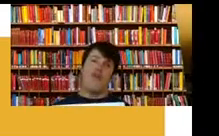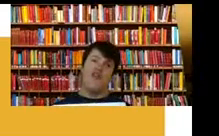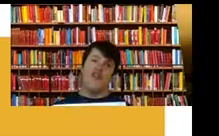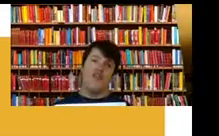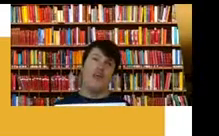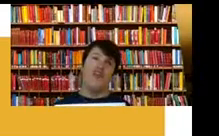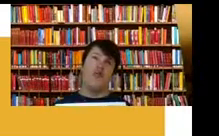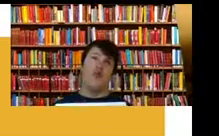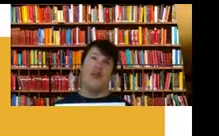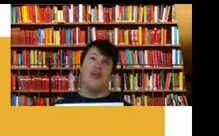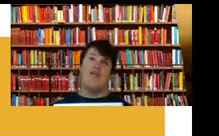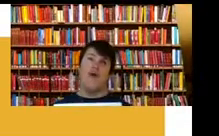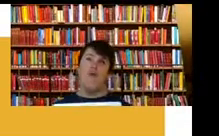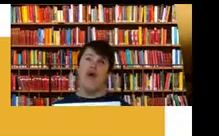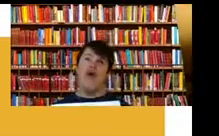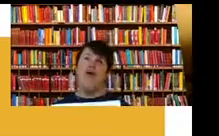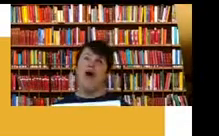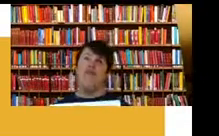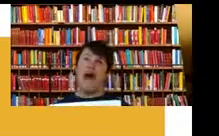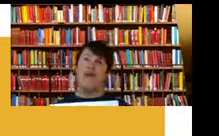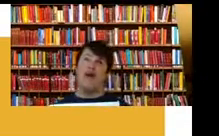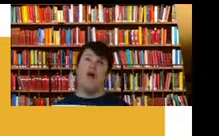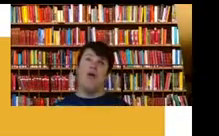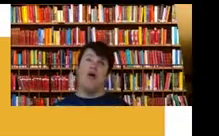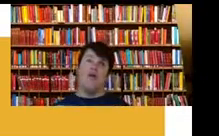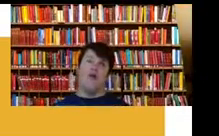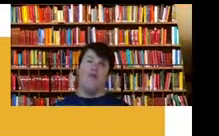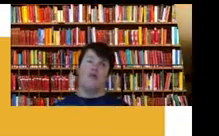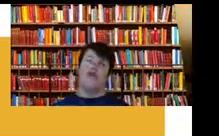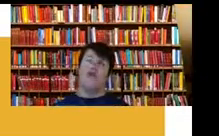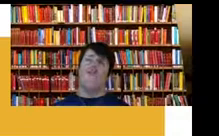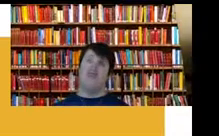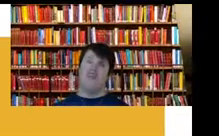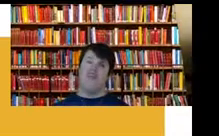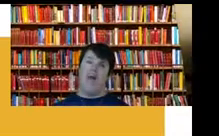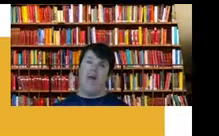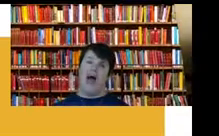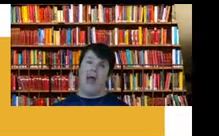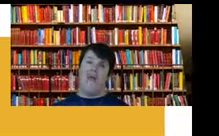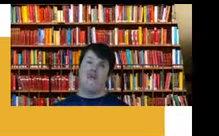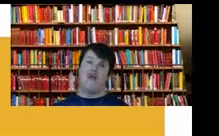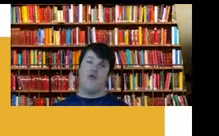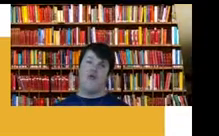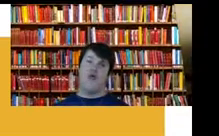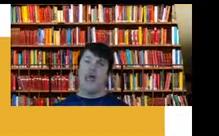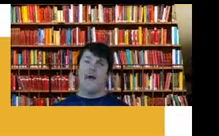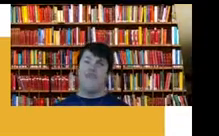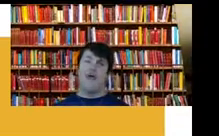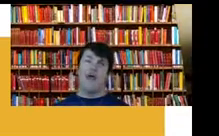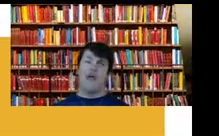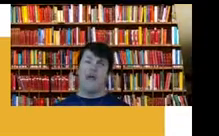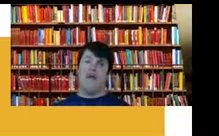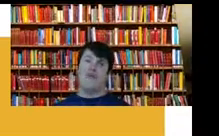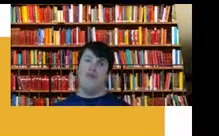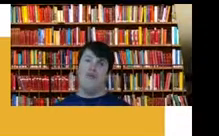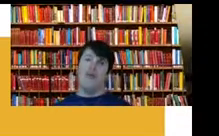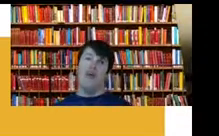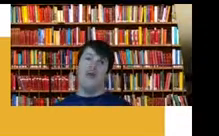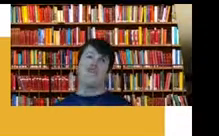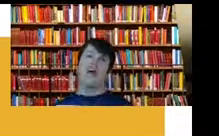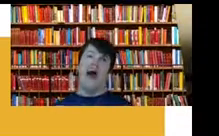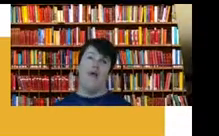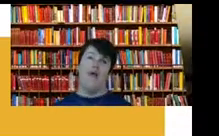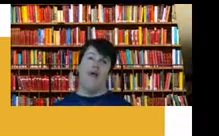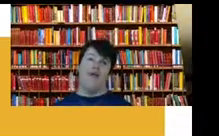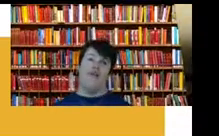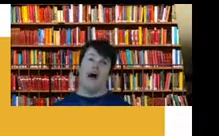that which is different, and we need to be aware of our own proclivities in that way. And so that we have to become accustomed.